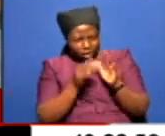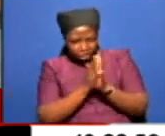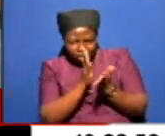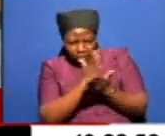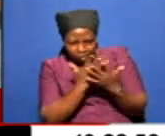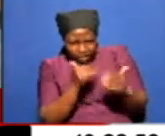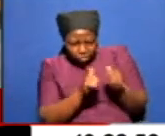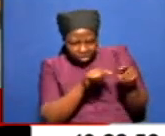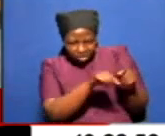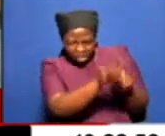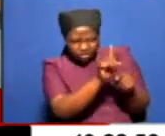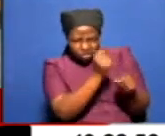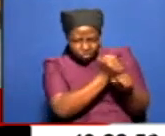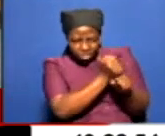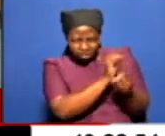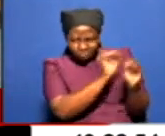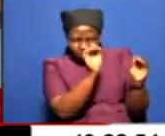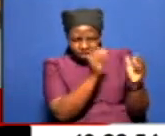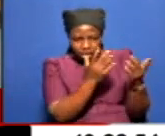doing?